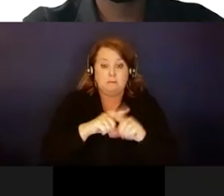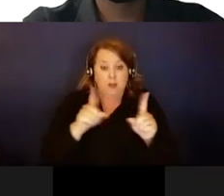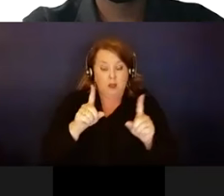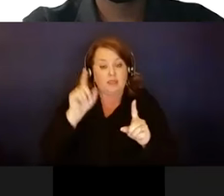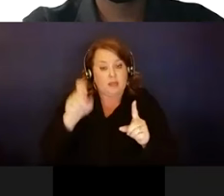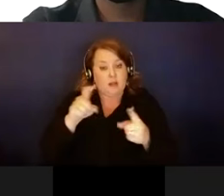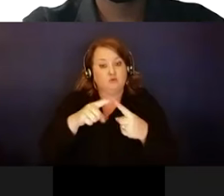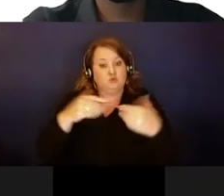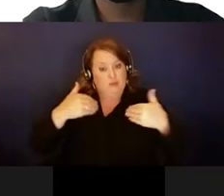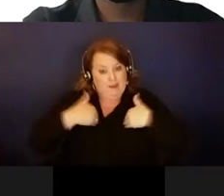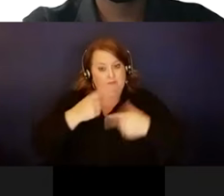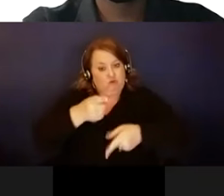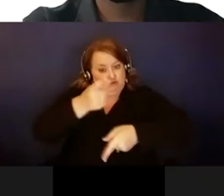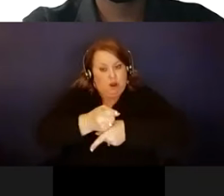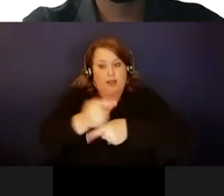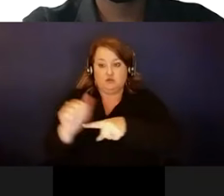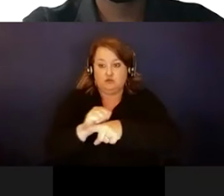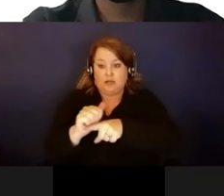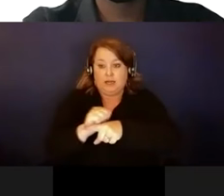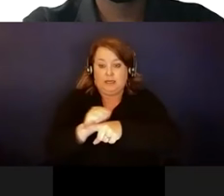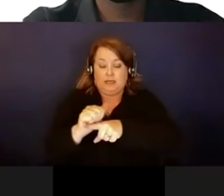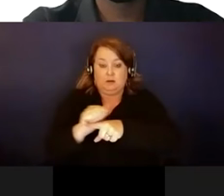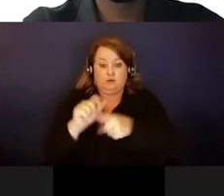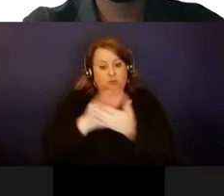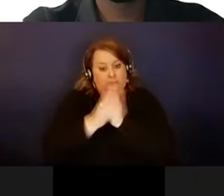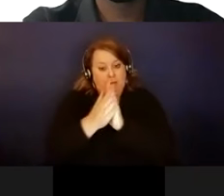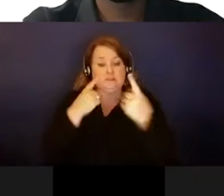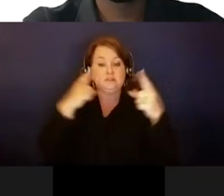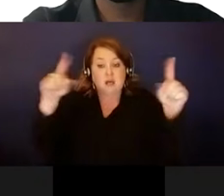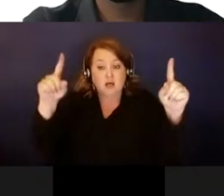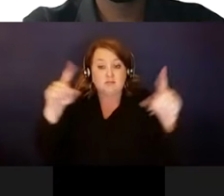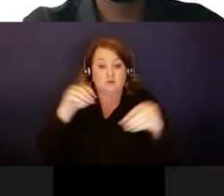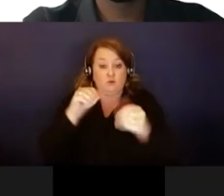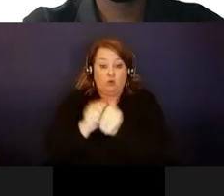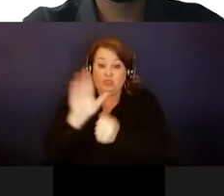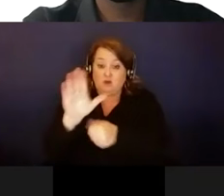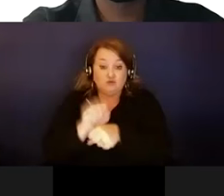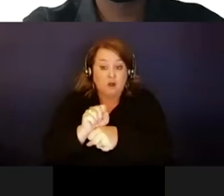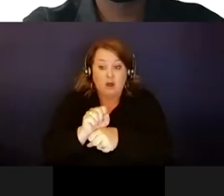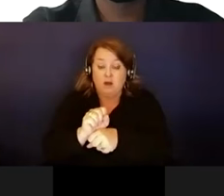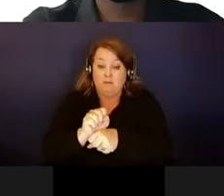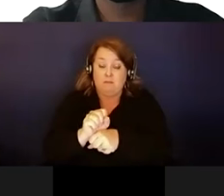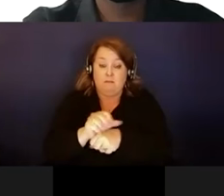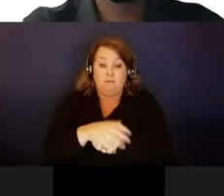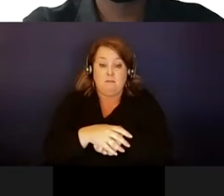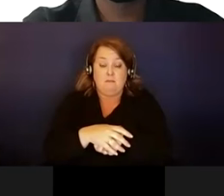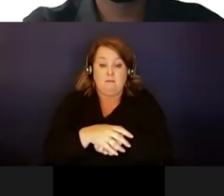right training to be successful in their job.